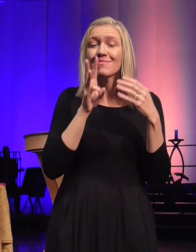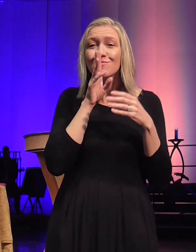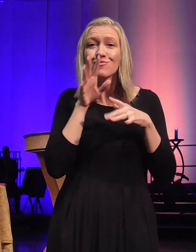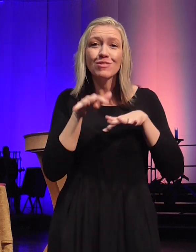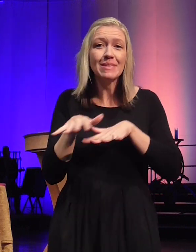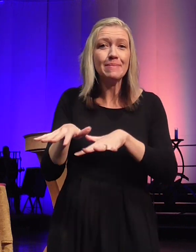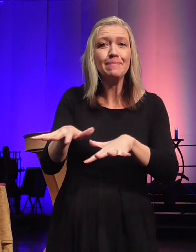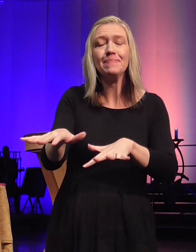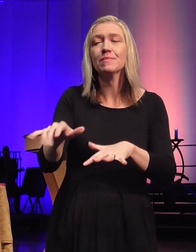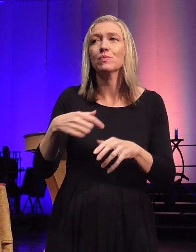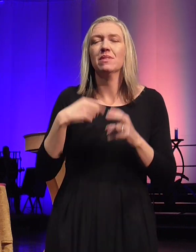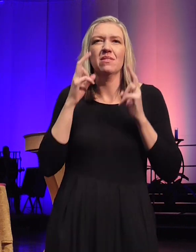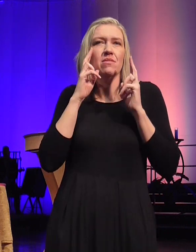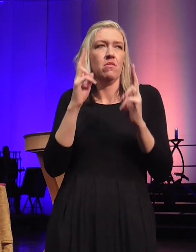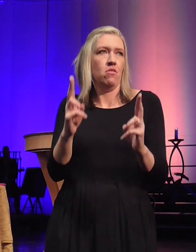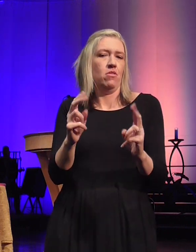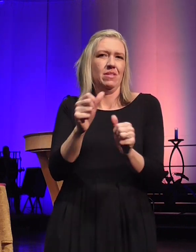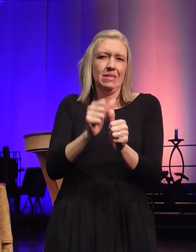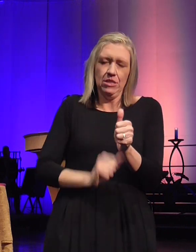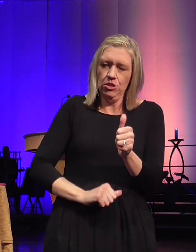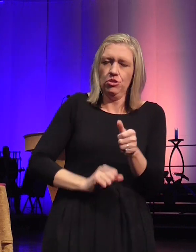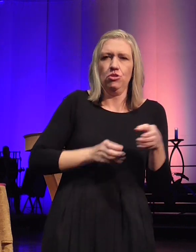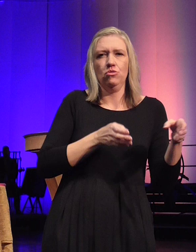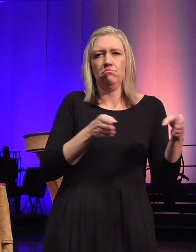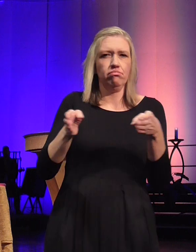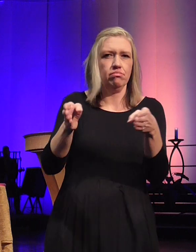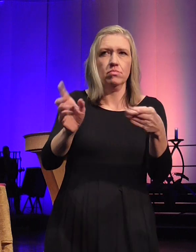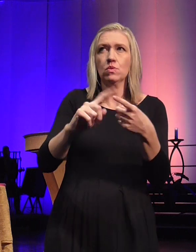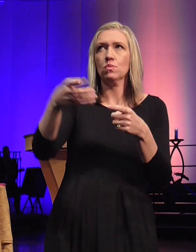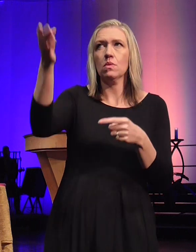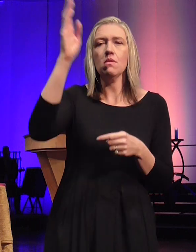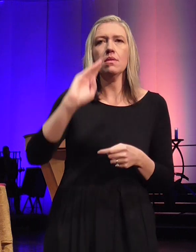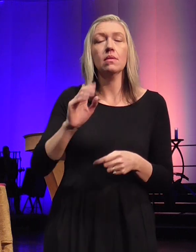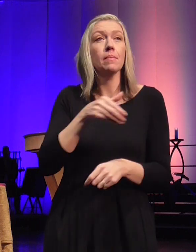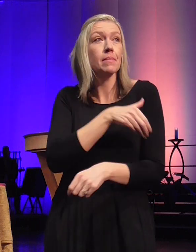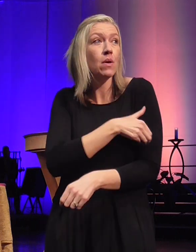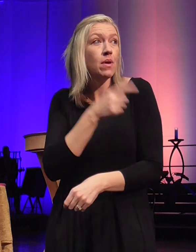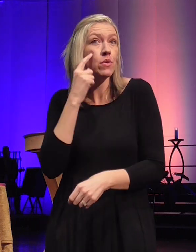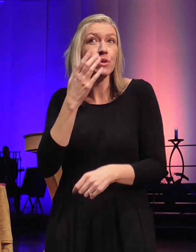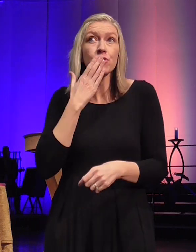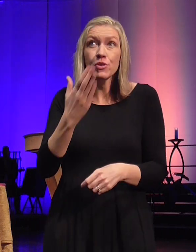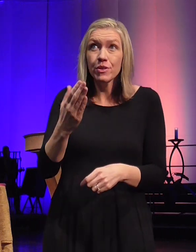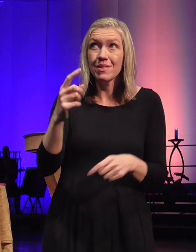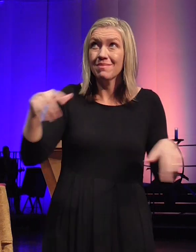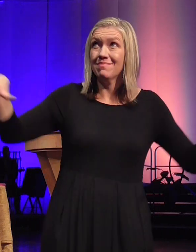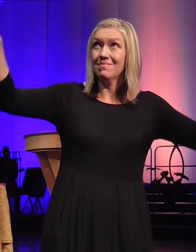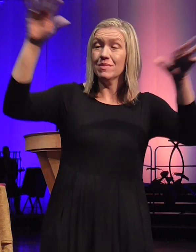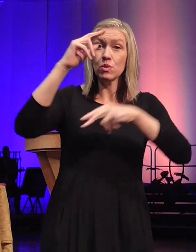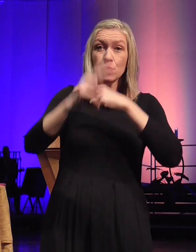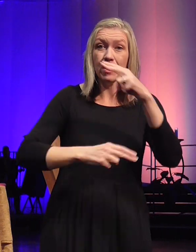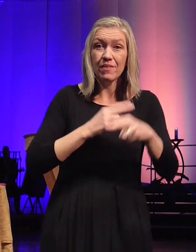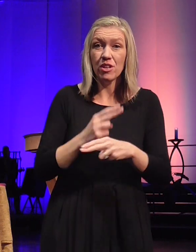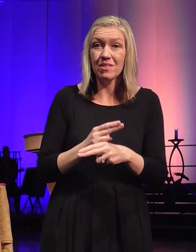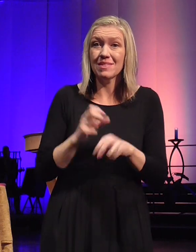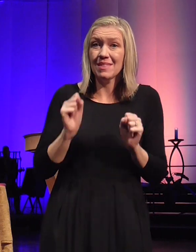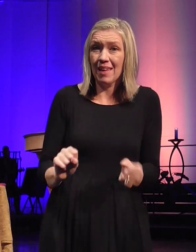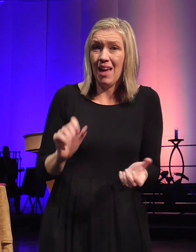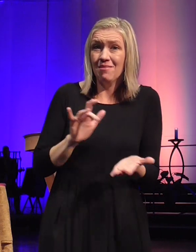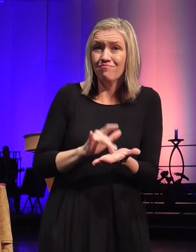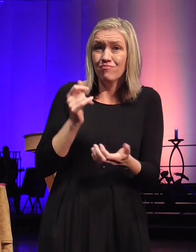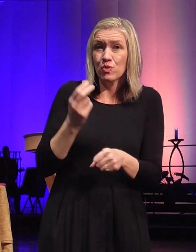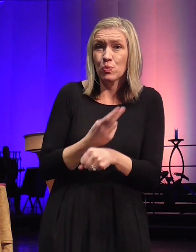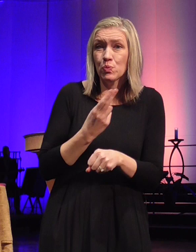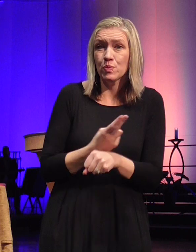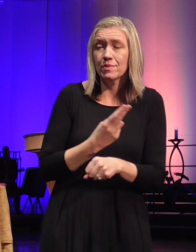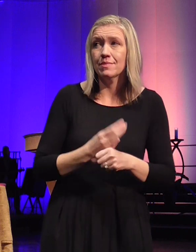honor all paths to God, knowing that there is a power for good in the universe and we can use it. And